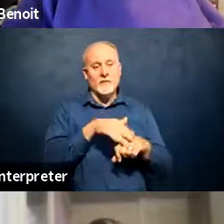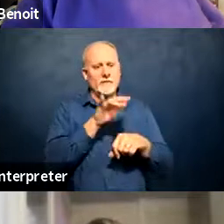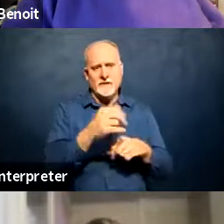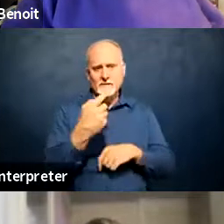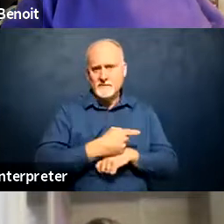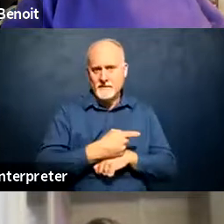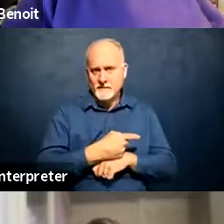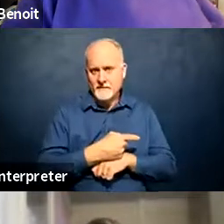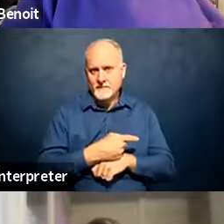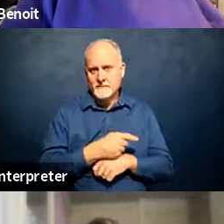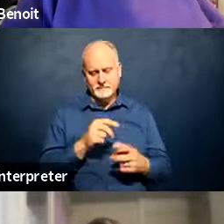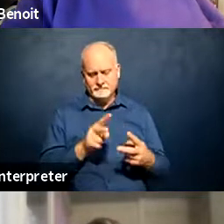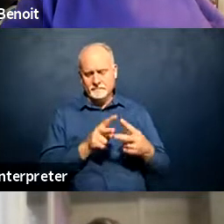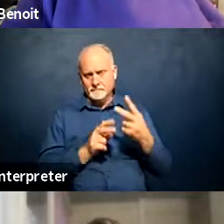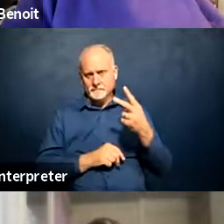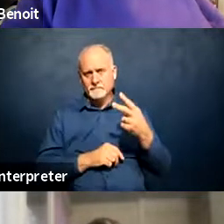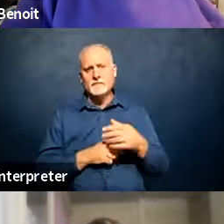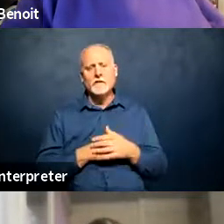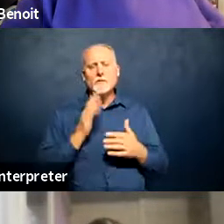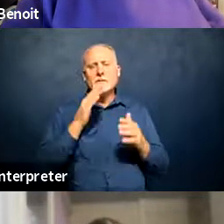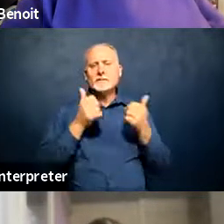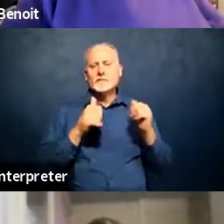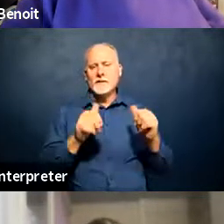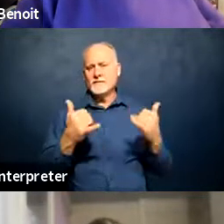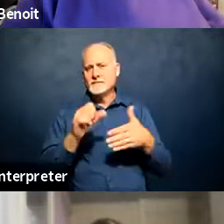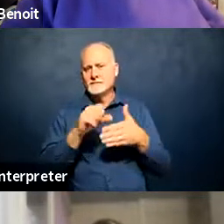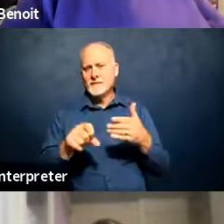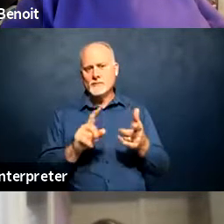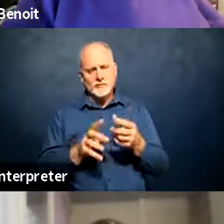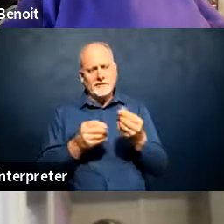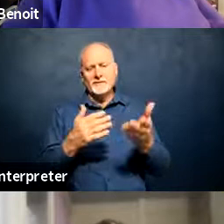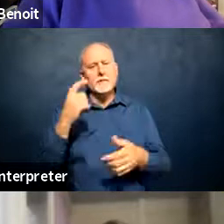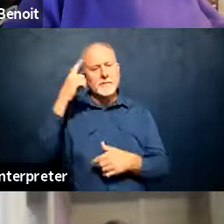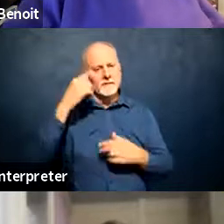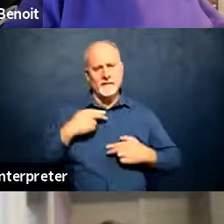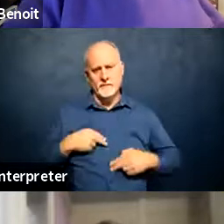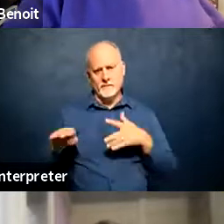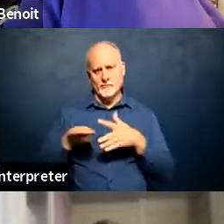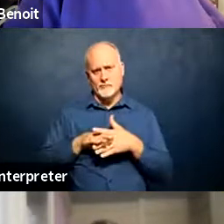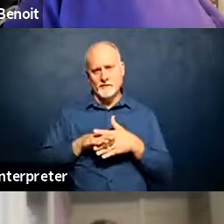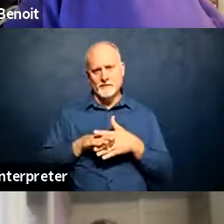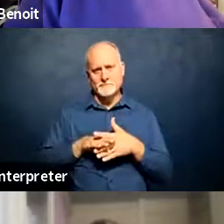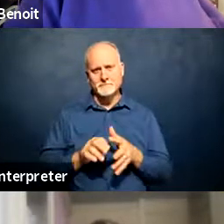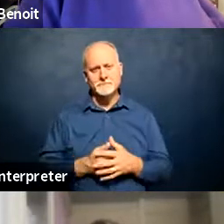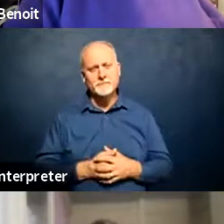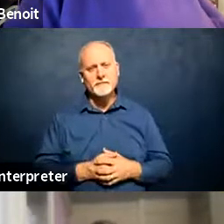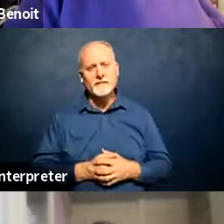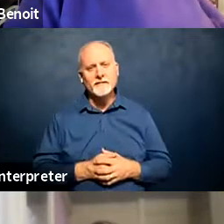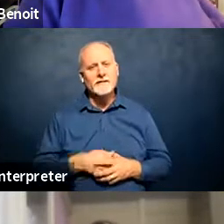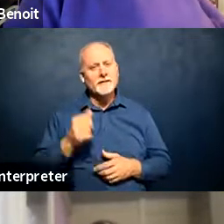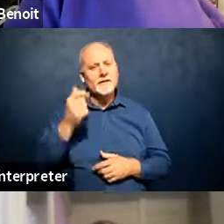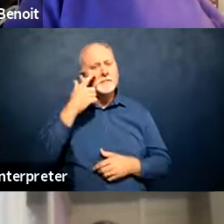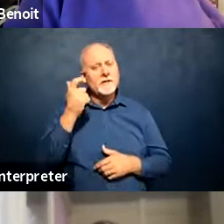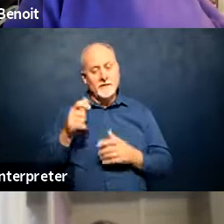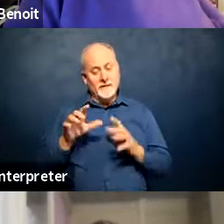So we'll be trying that out this semester to try to give some mental health breaks. Because